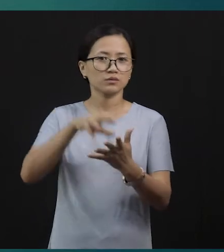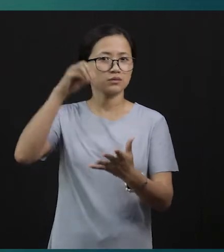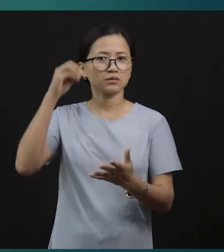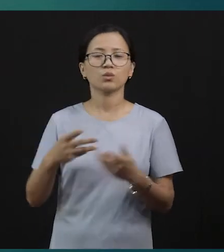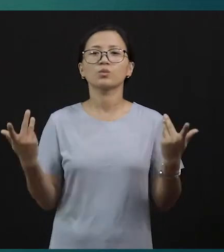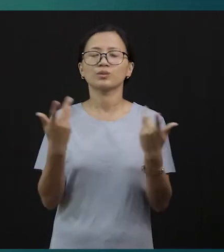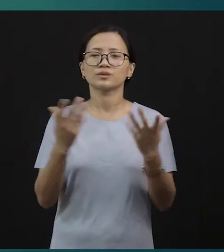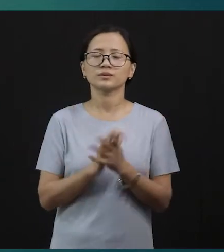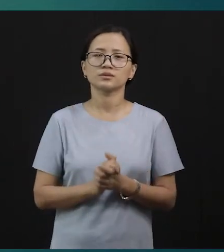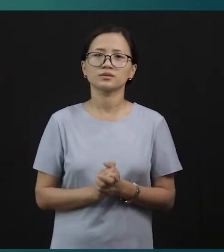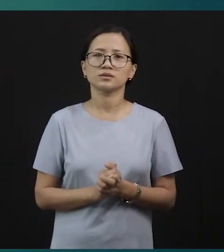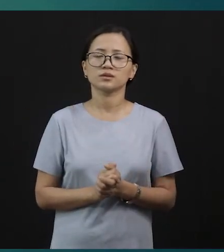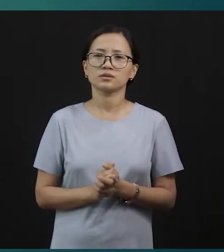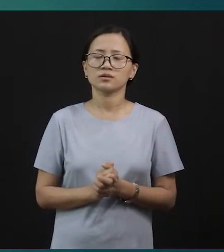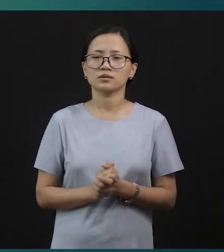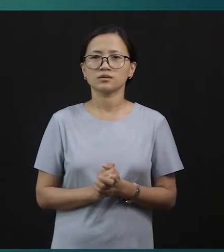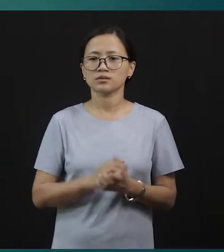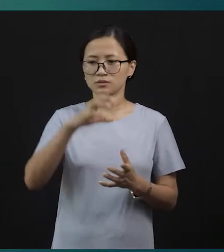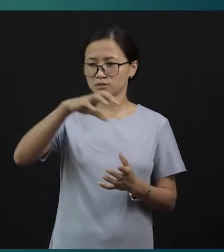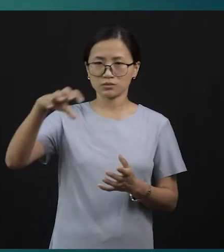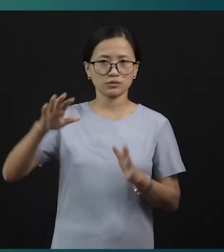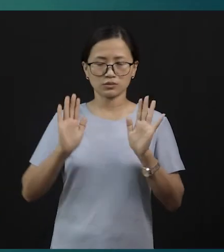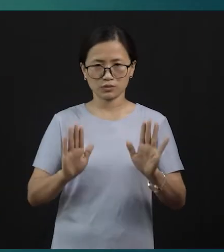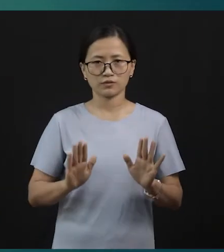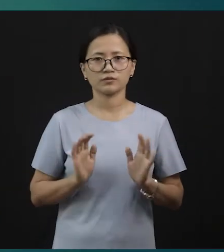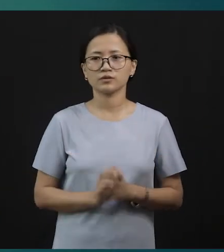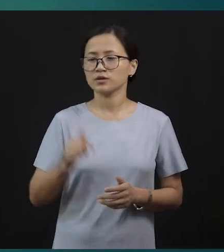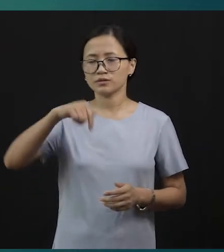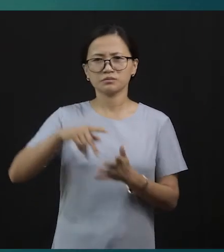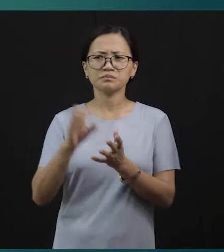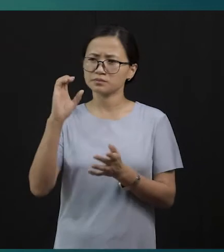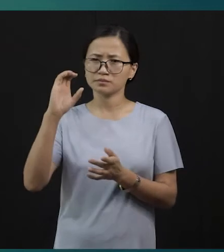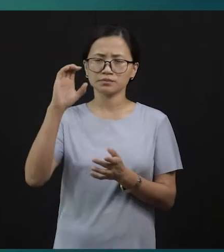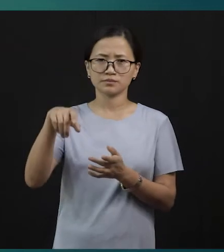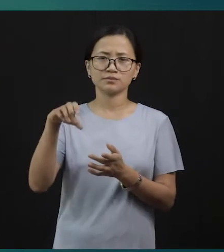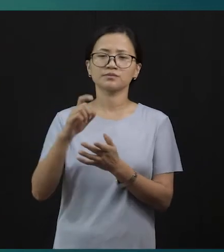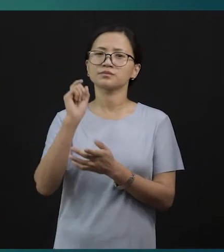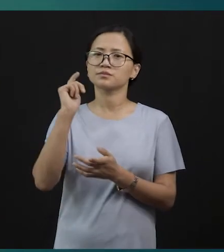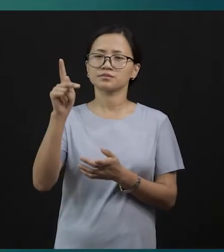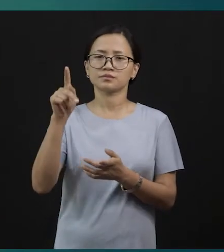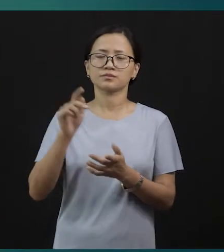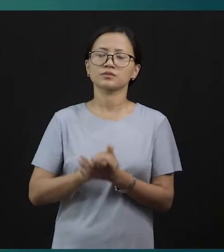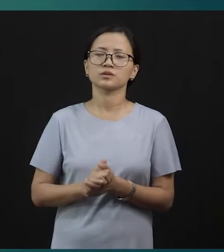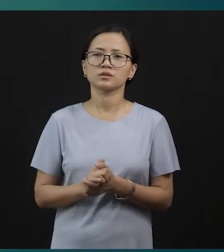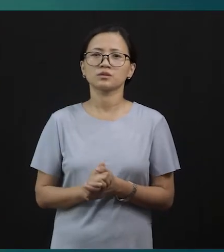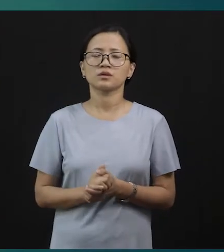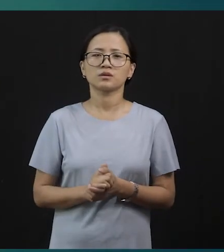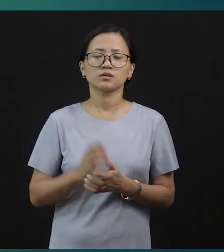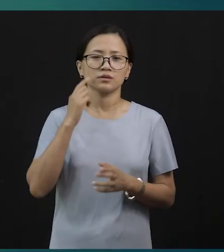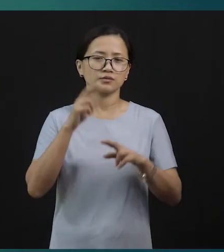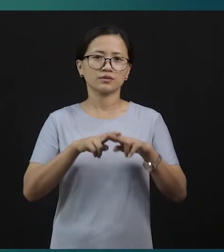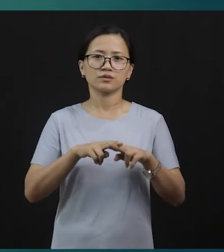learned what is a colony, right? Colony is not the colonies that we have here. The colony that we are talking about here is if